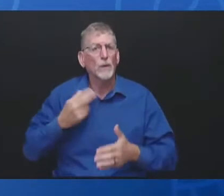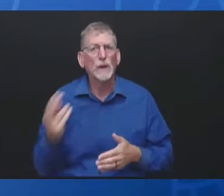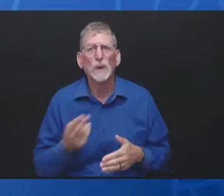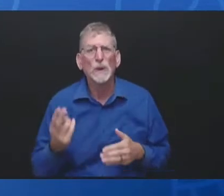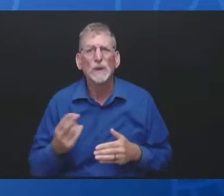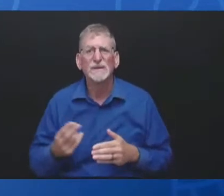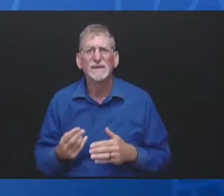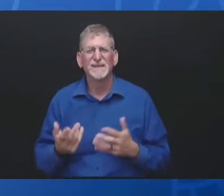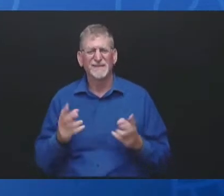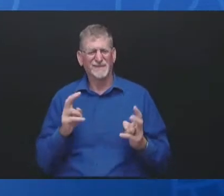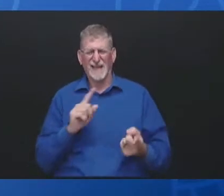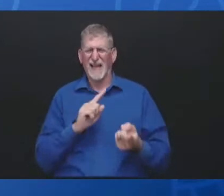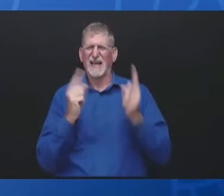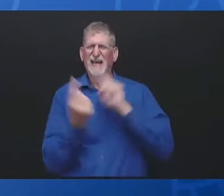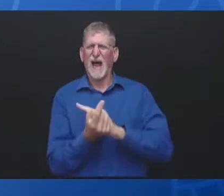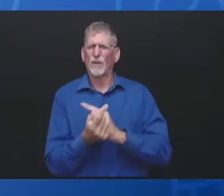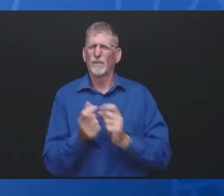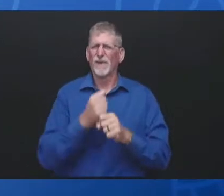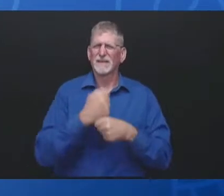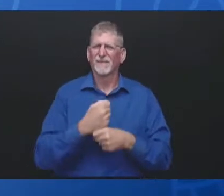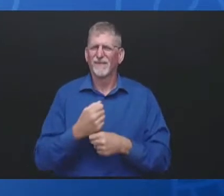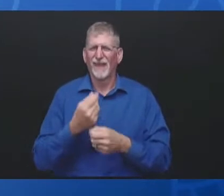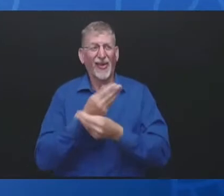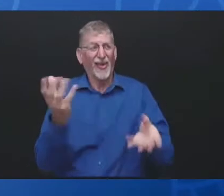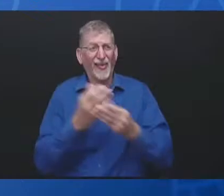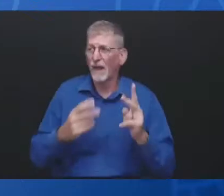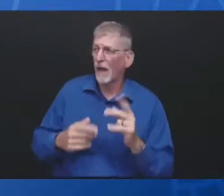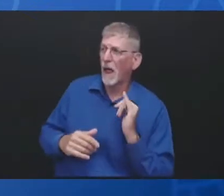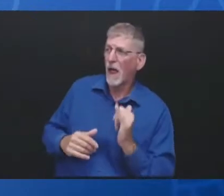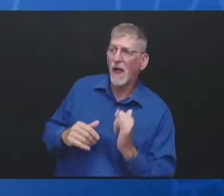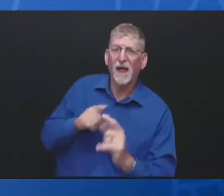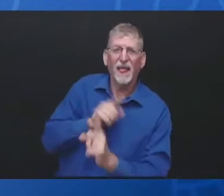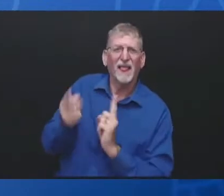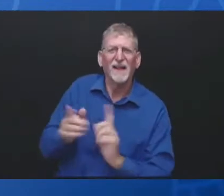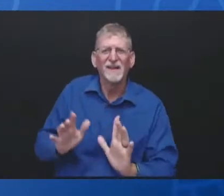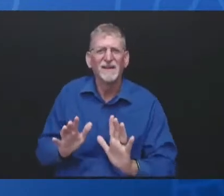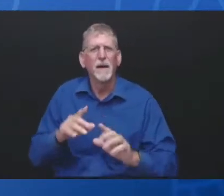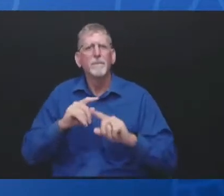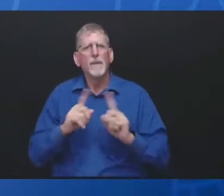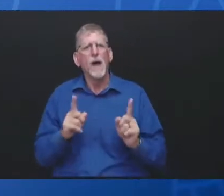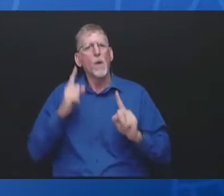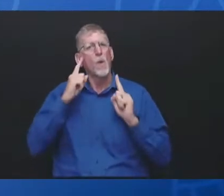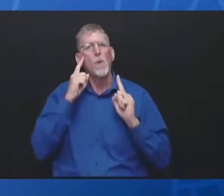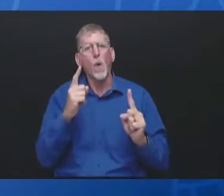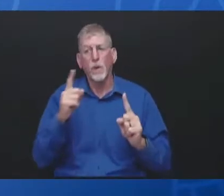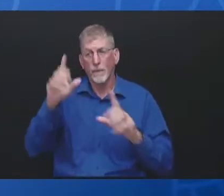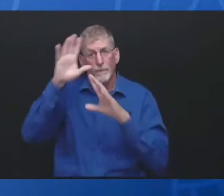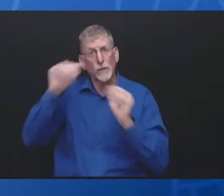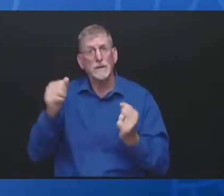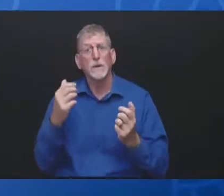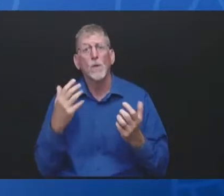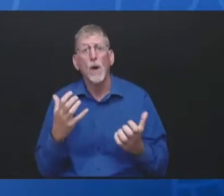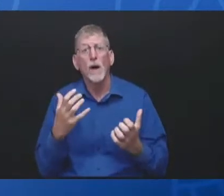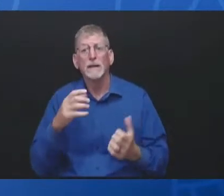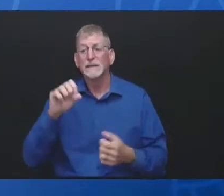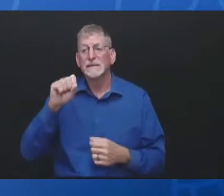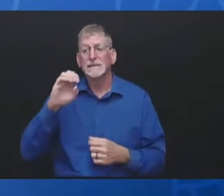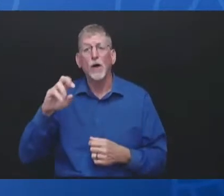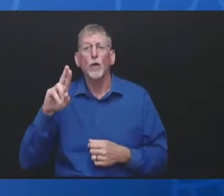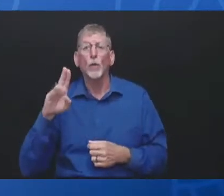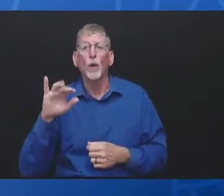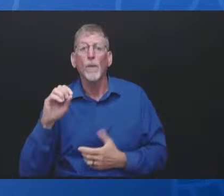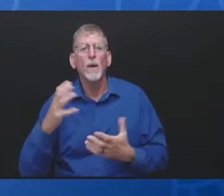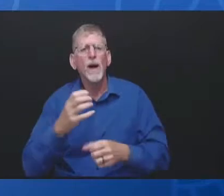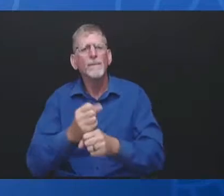But it is a goal, as stated by the President and Secretary Rubio, to make sure that people who are here and